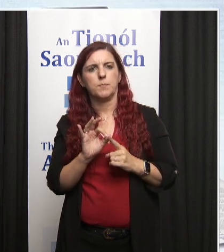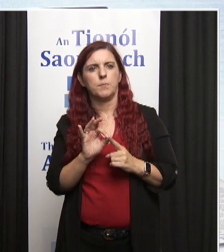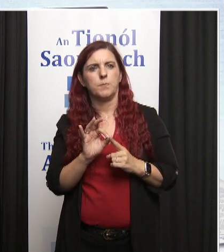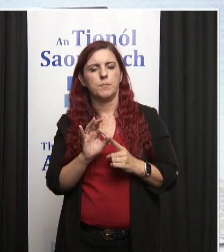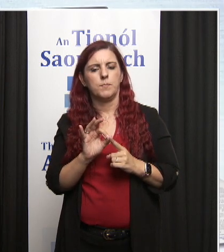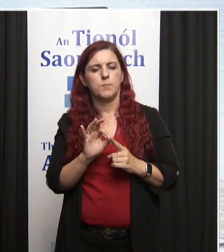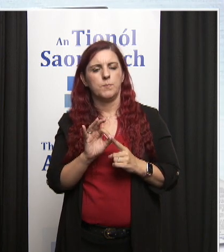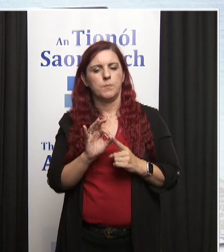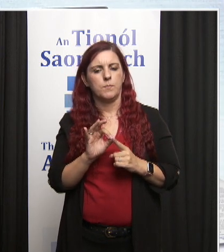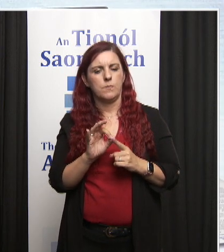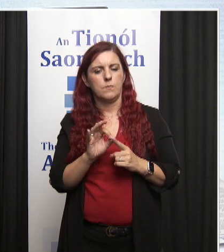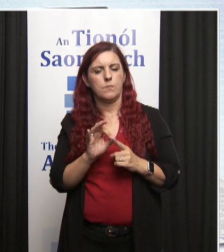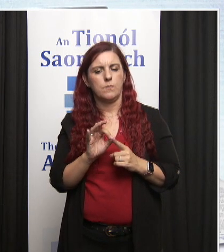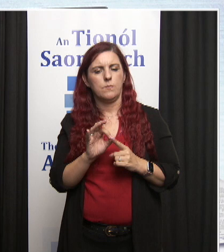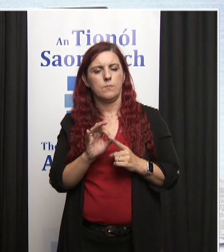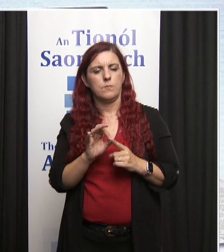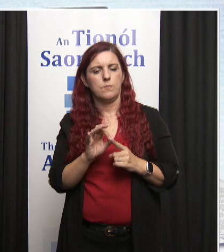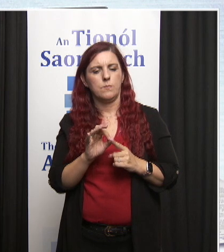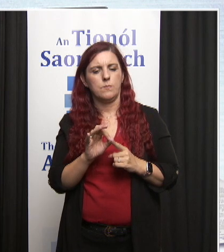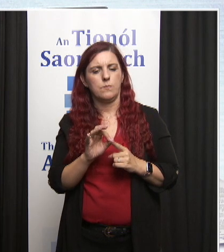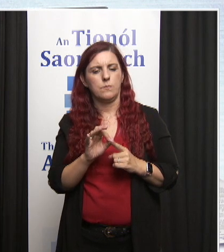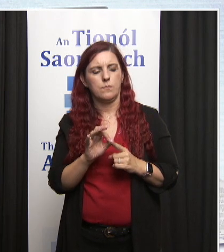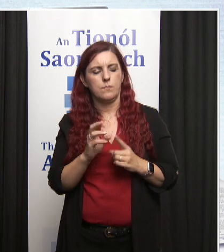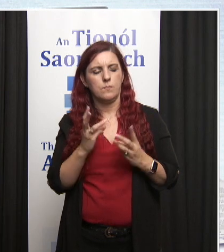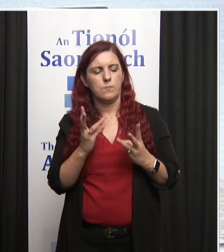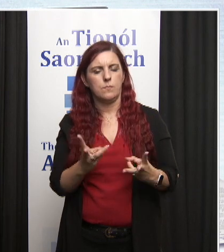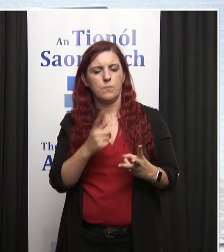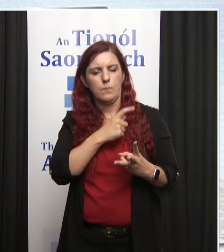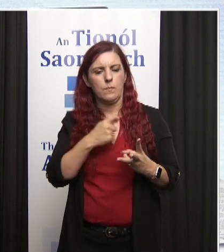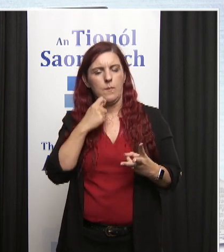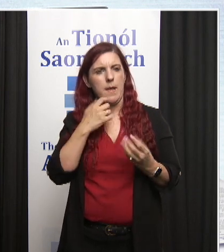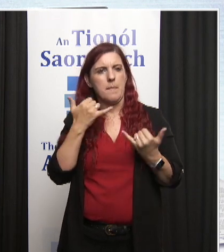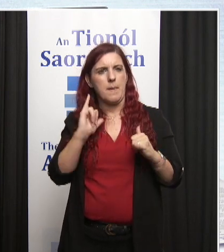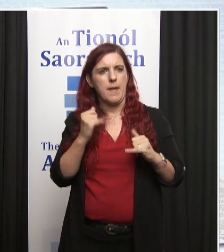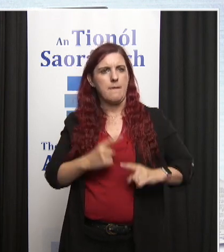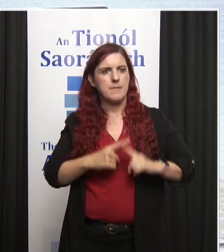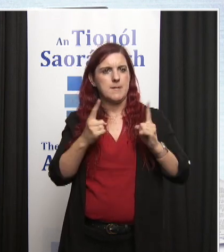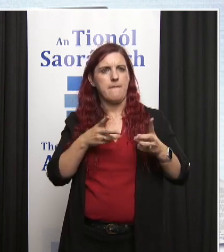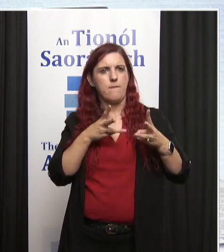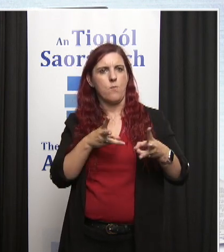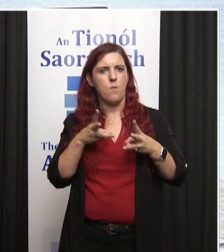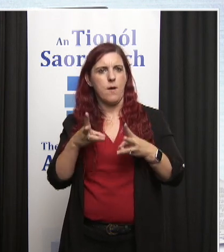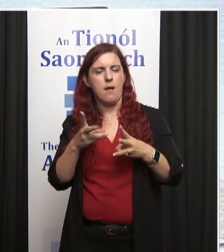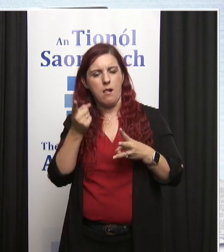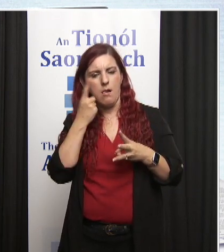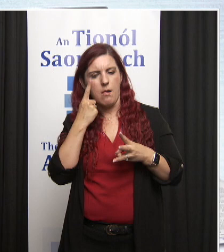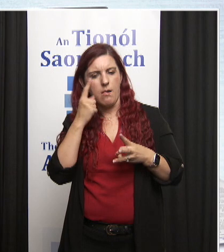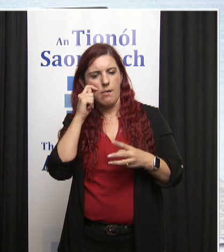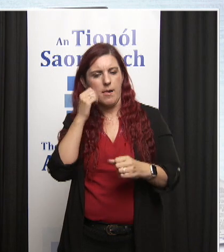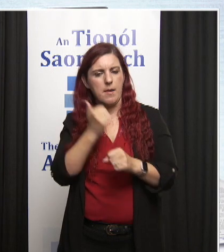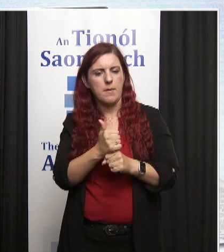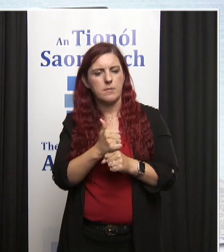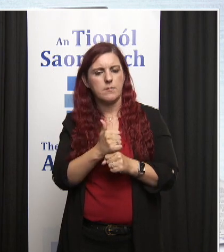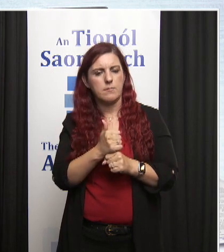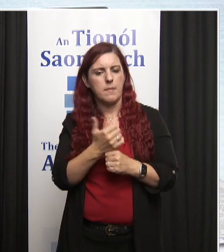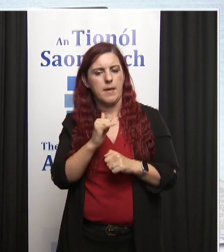we wanted to say there's maybe another way of looking for funds, corporate tax, maybe half and